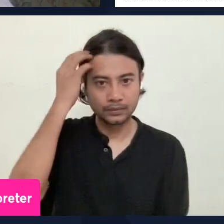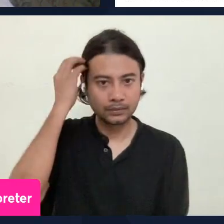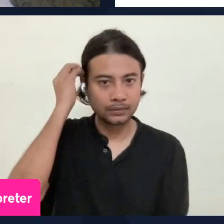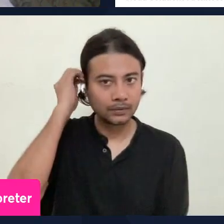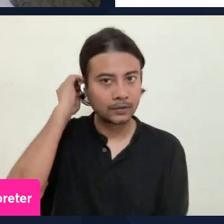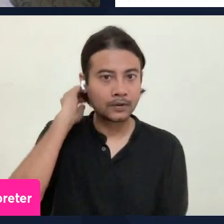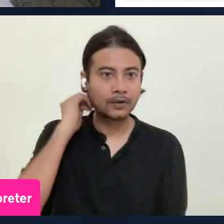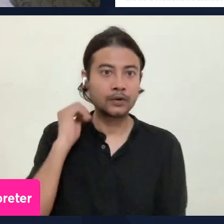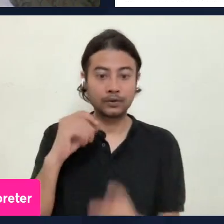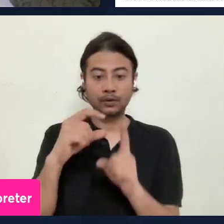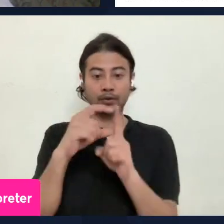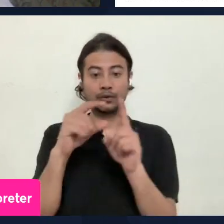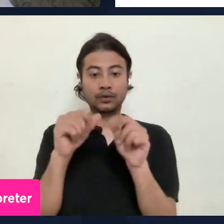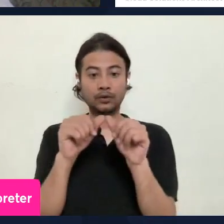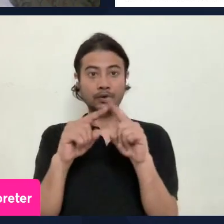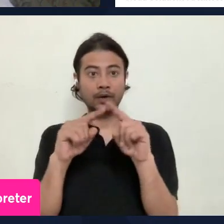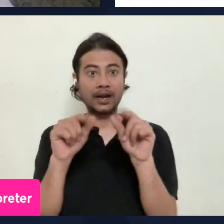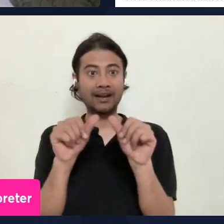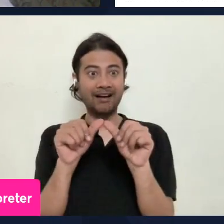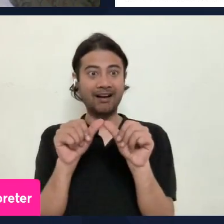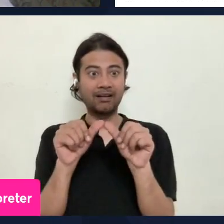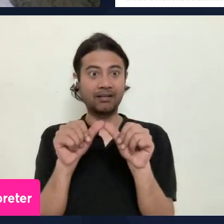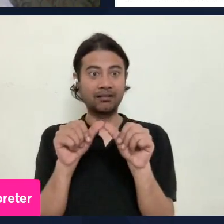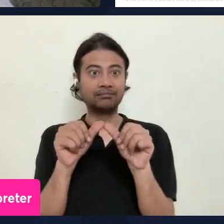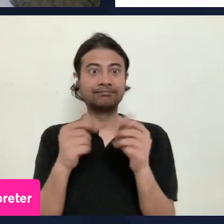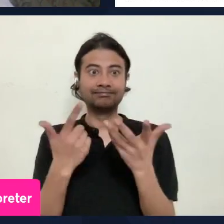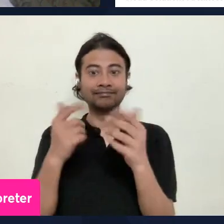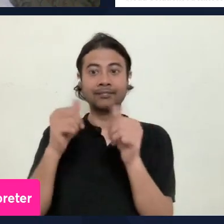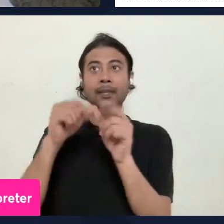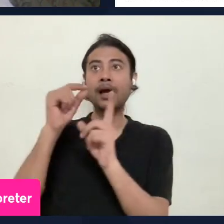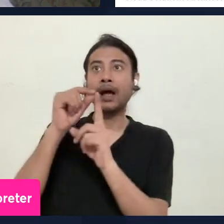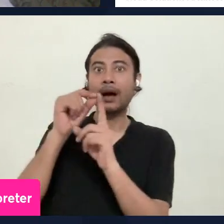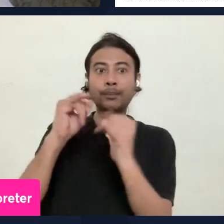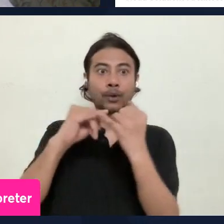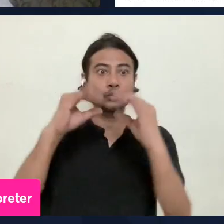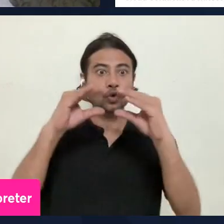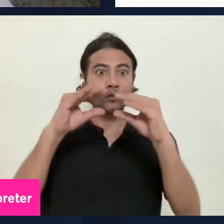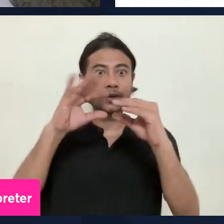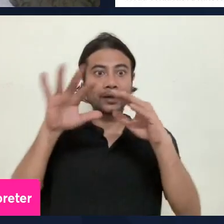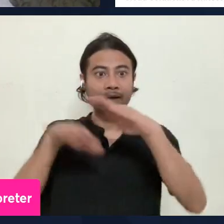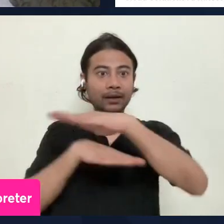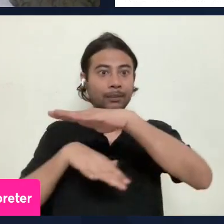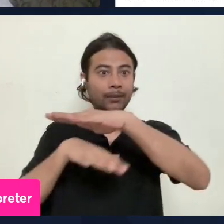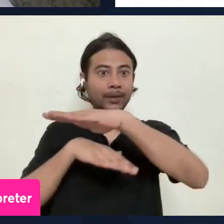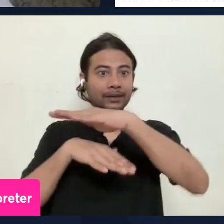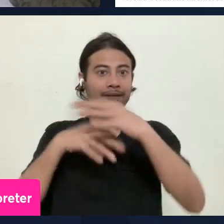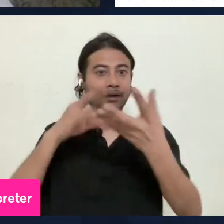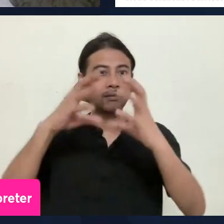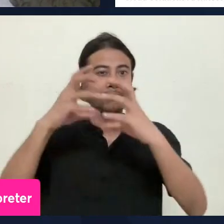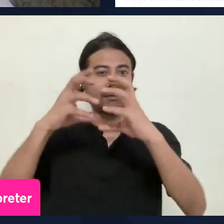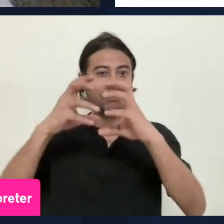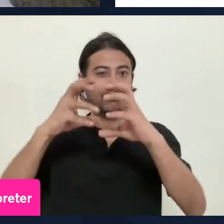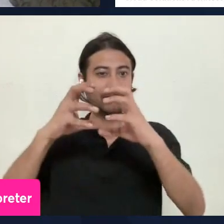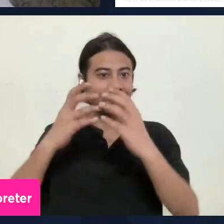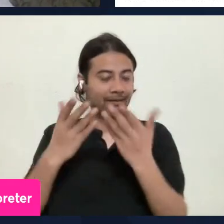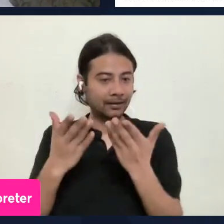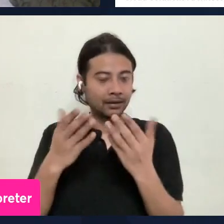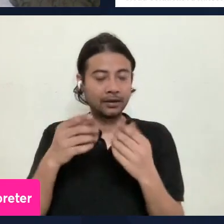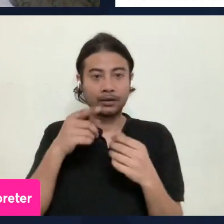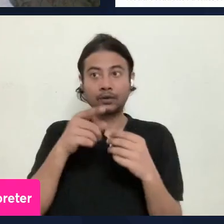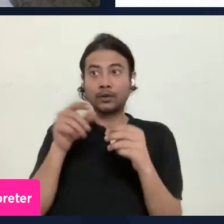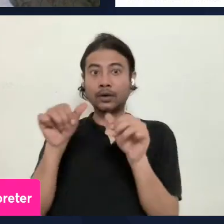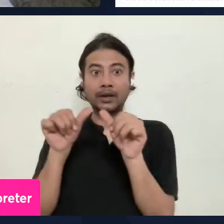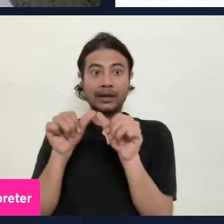The data is very, very heavy. So to move data to get it closer to the AI is challenging and it's not